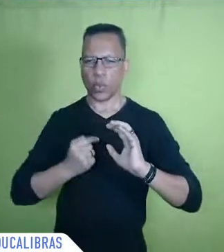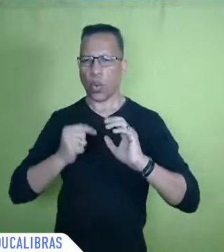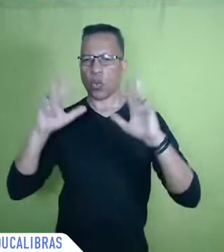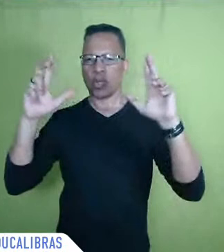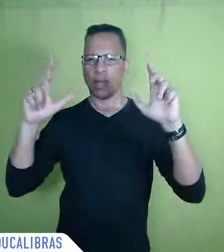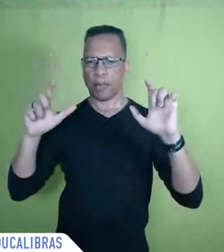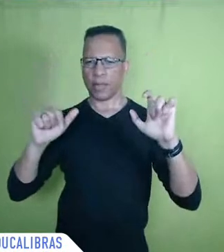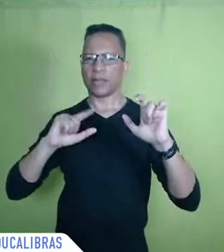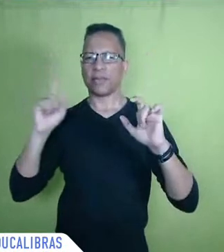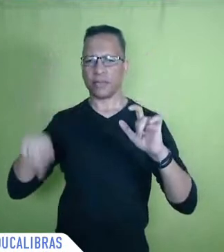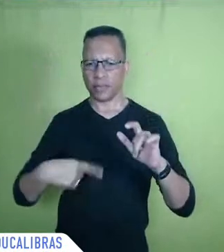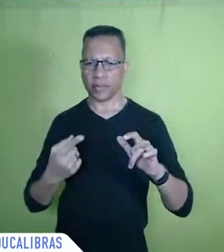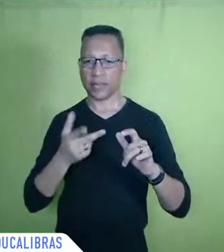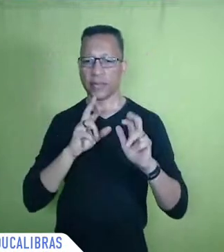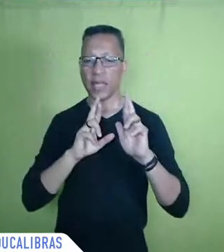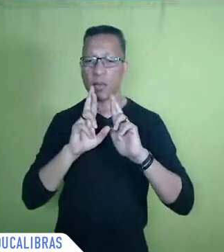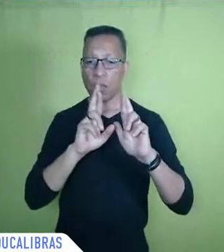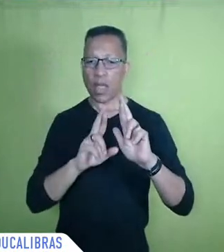world economy.